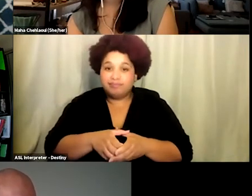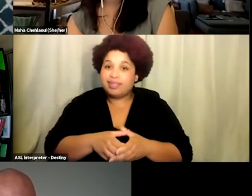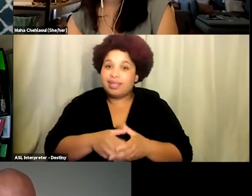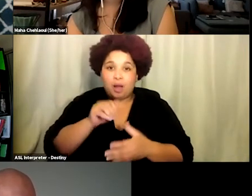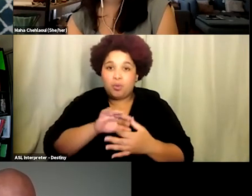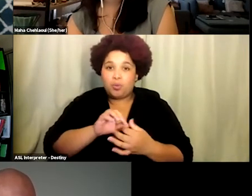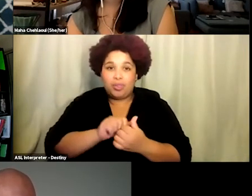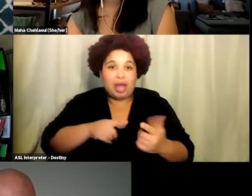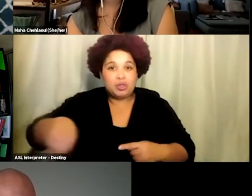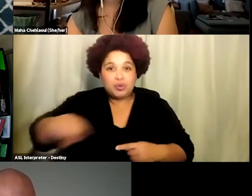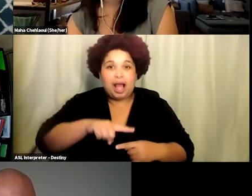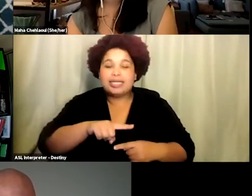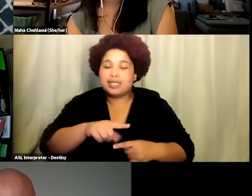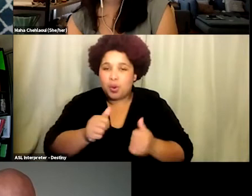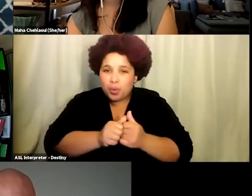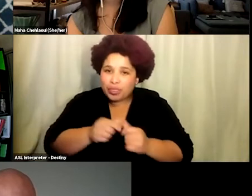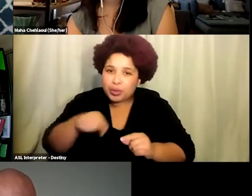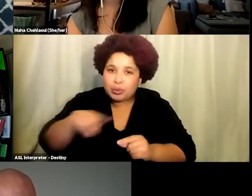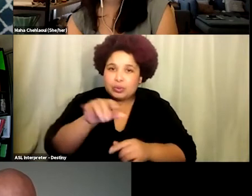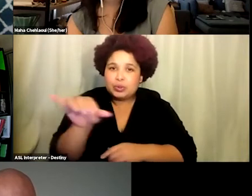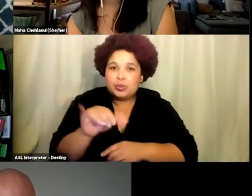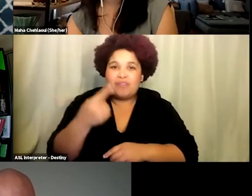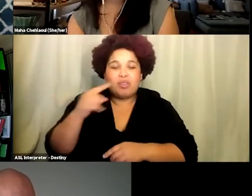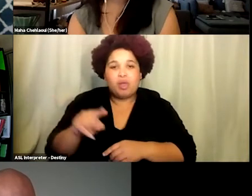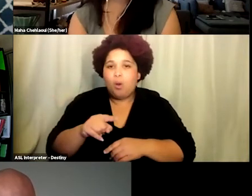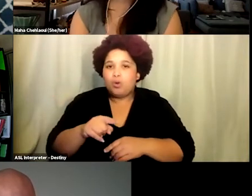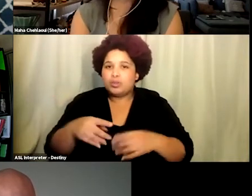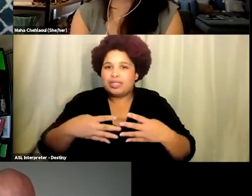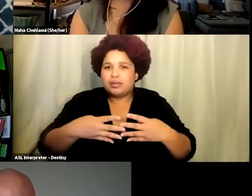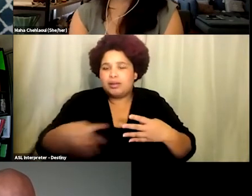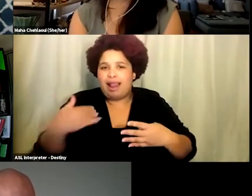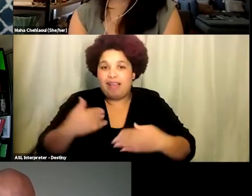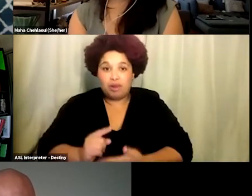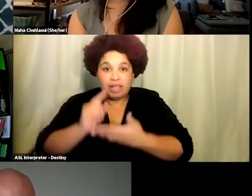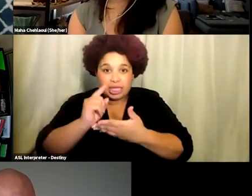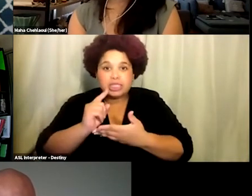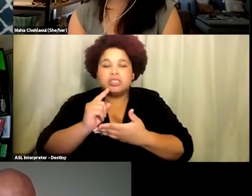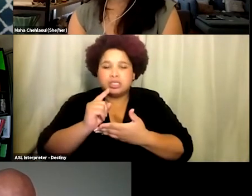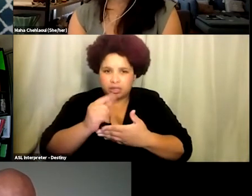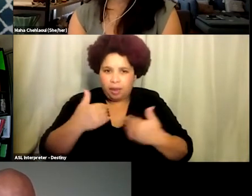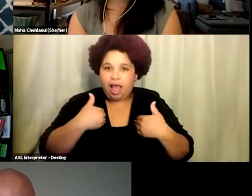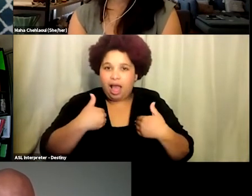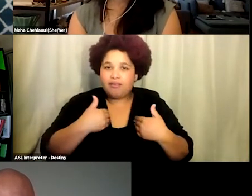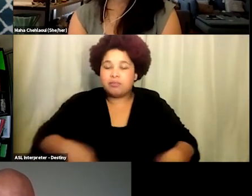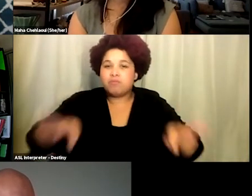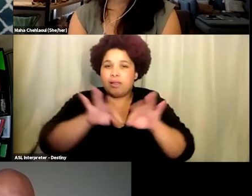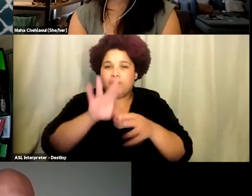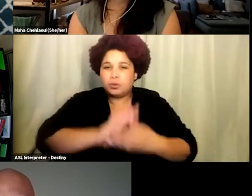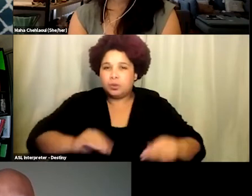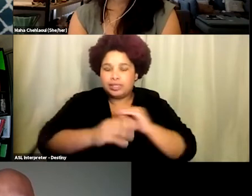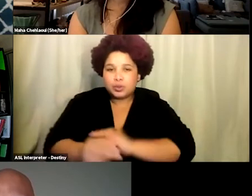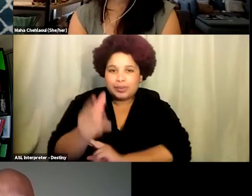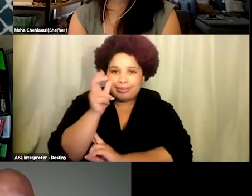guys, and we are here alongside of you. And to the gatekeepers and those that hold privilege in this business, it is important that you listen to these stories and you